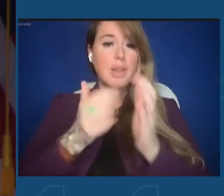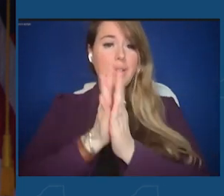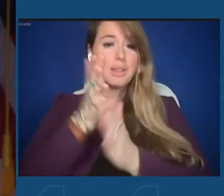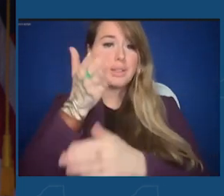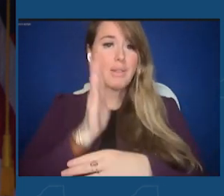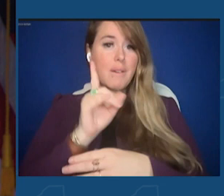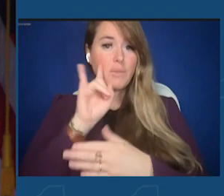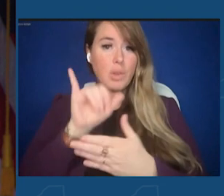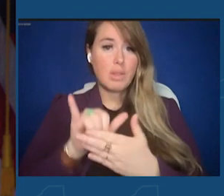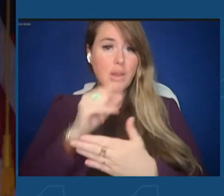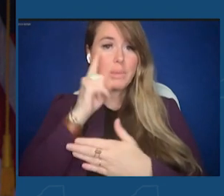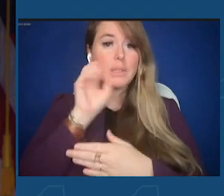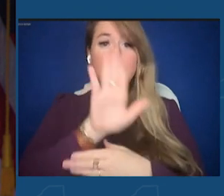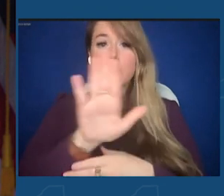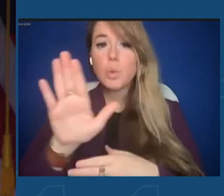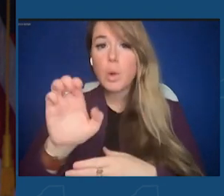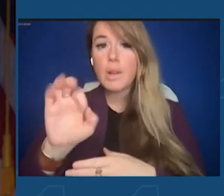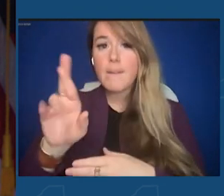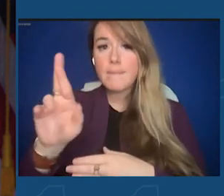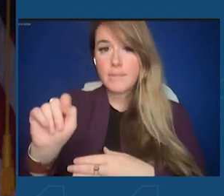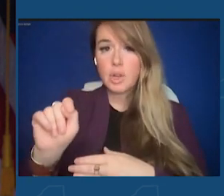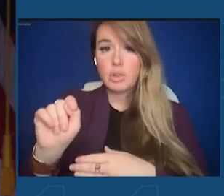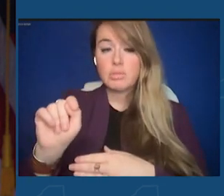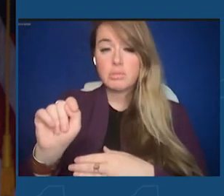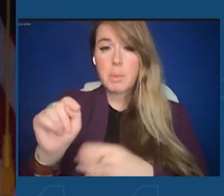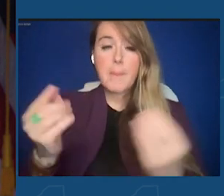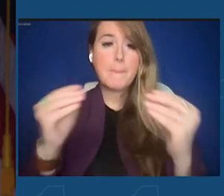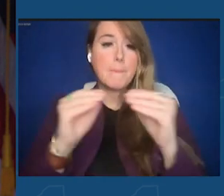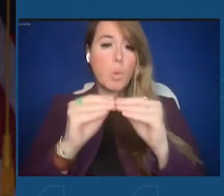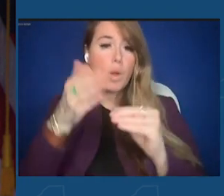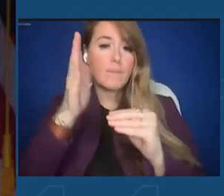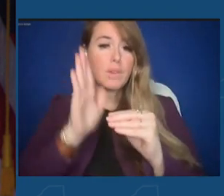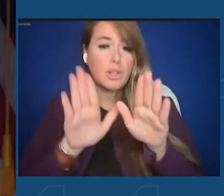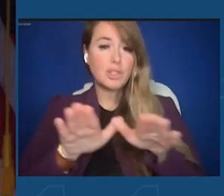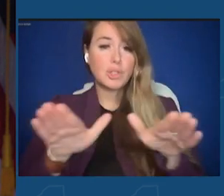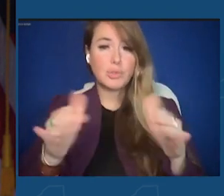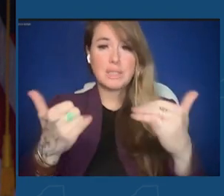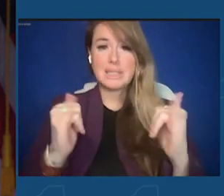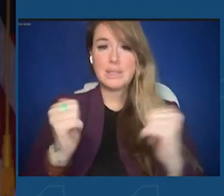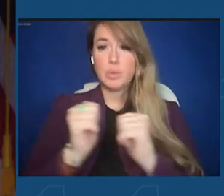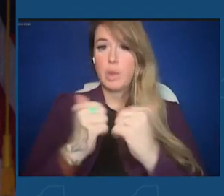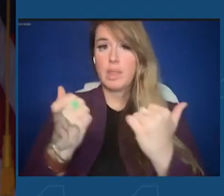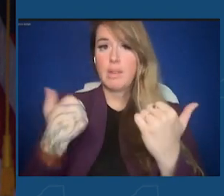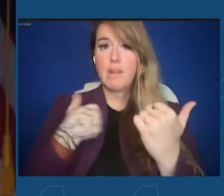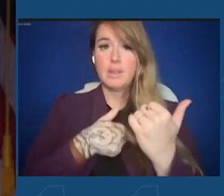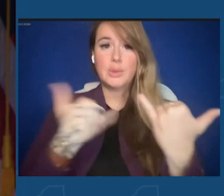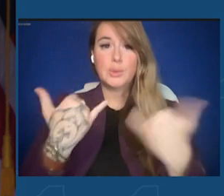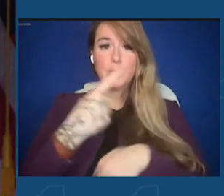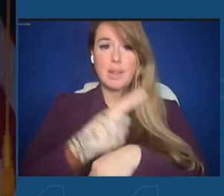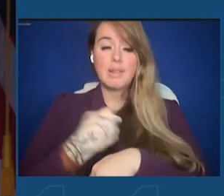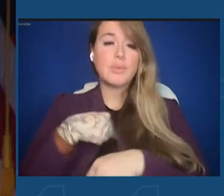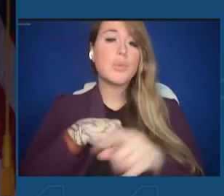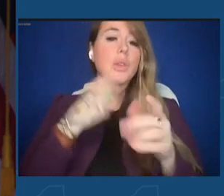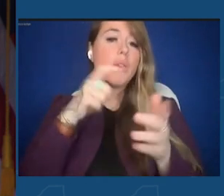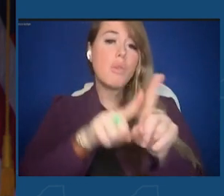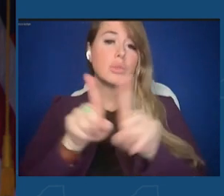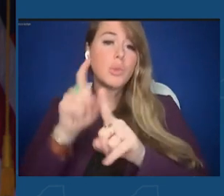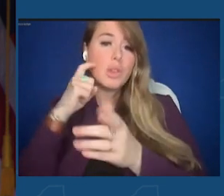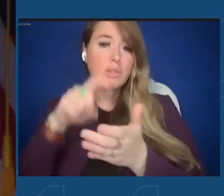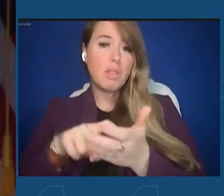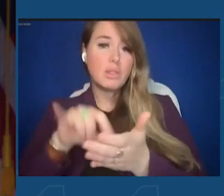efforts, there are more of God's children still with us today. And that is what we also acknowledge, the loss,